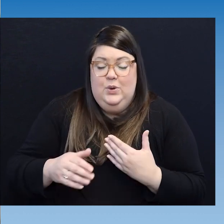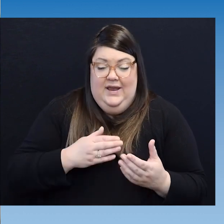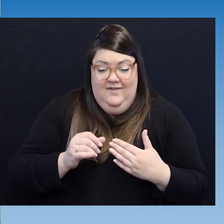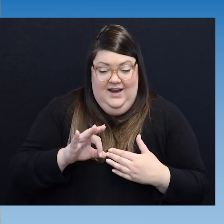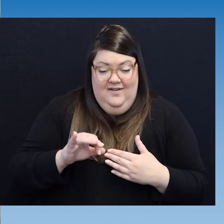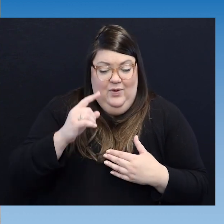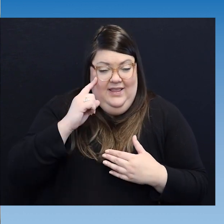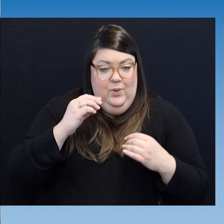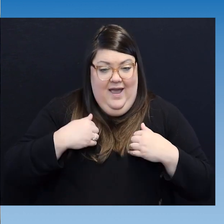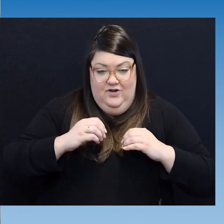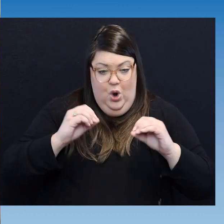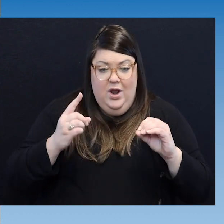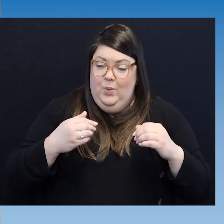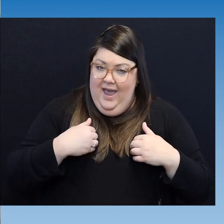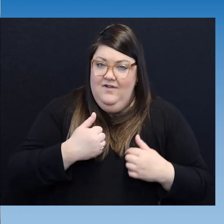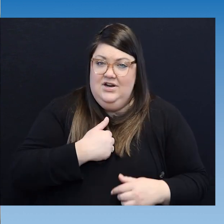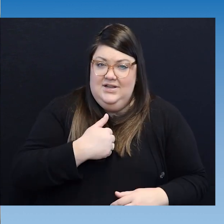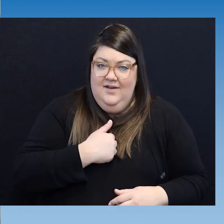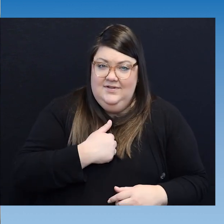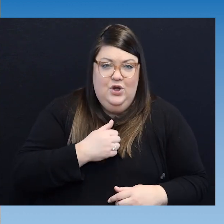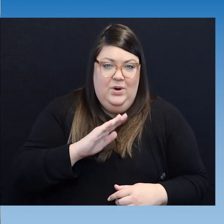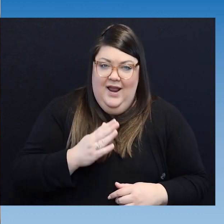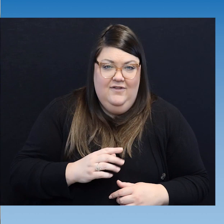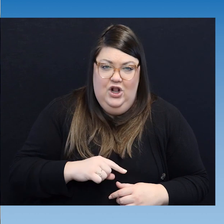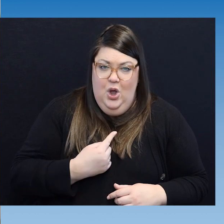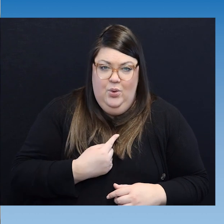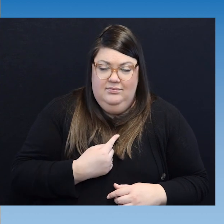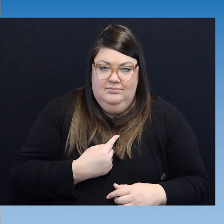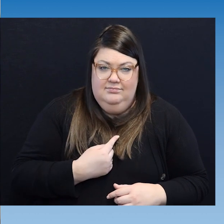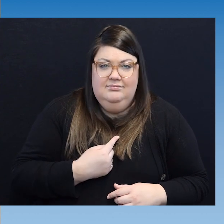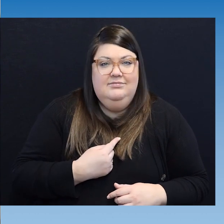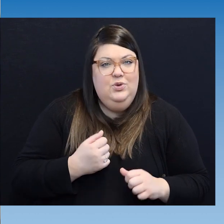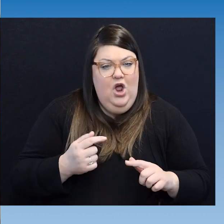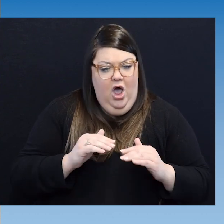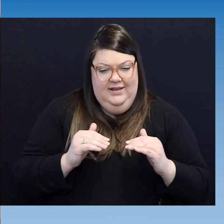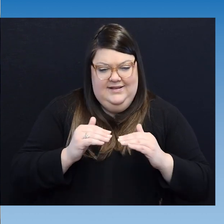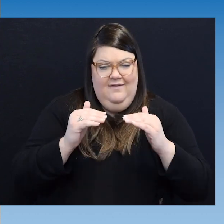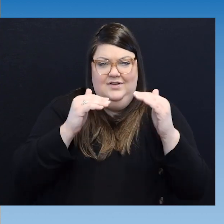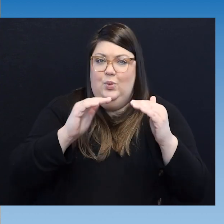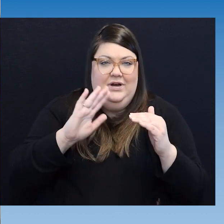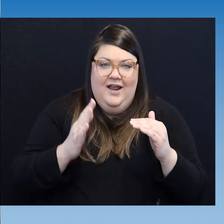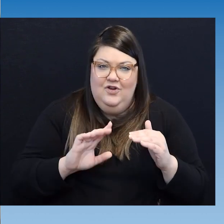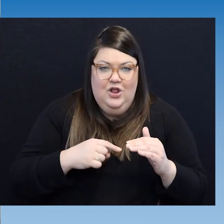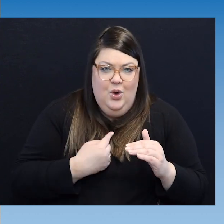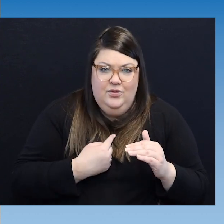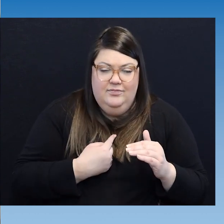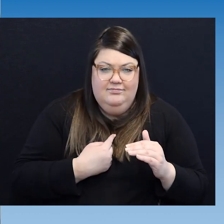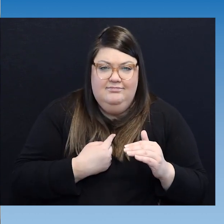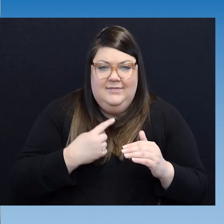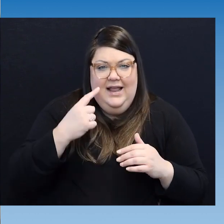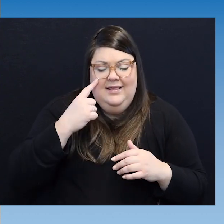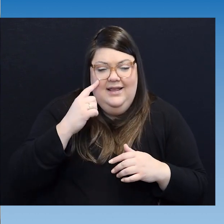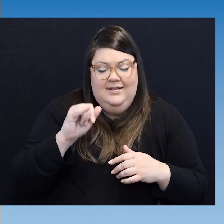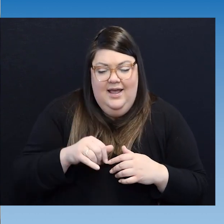even if we think we have no one, we have ourselves, and therefore we're never alone. And so on all these different levels, we're never alone. And I think that,